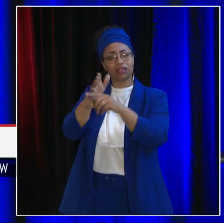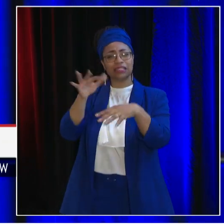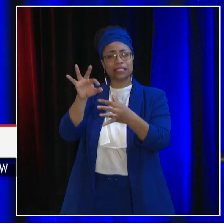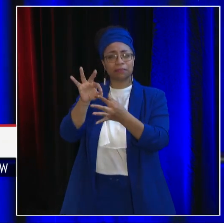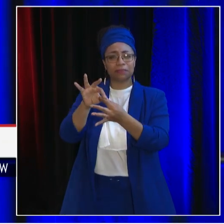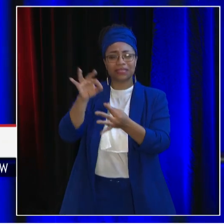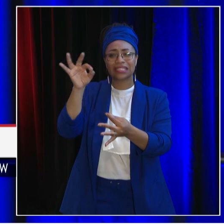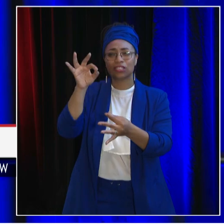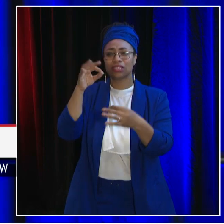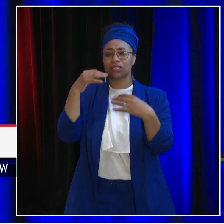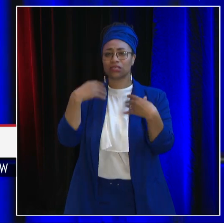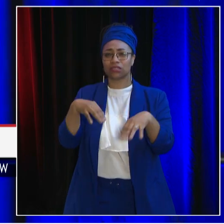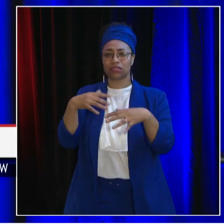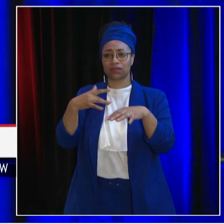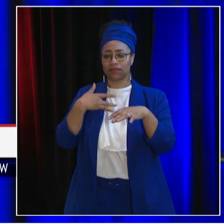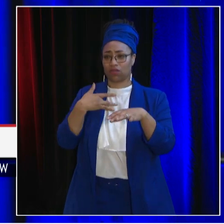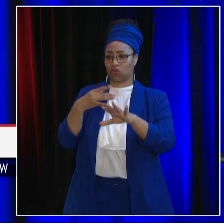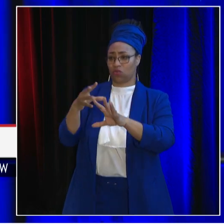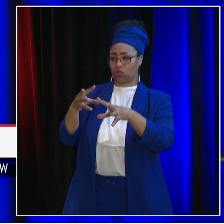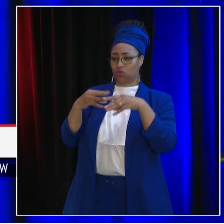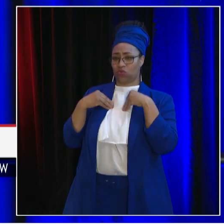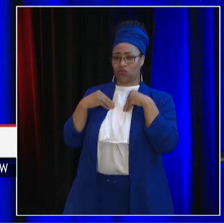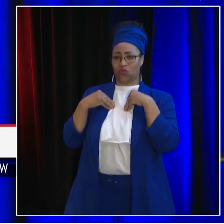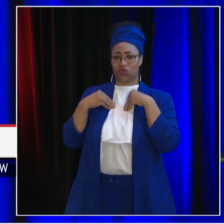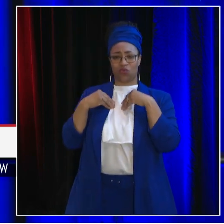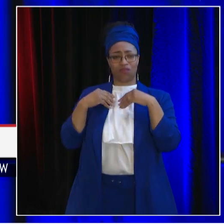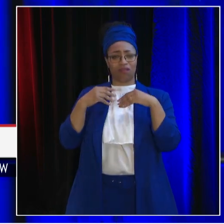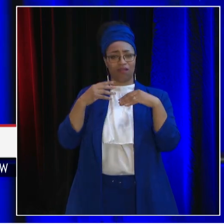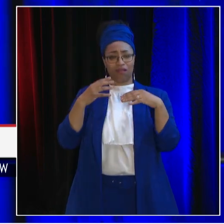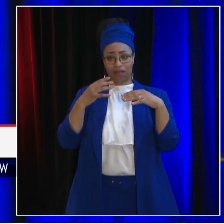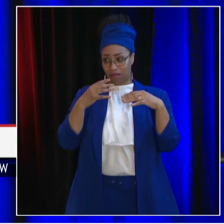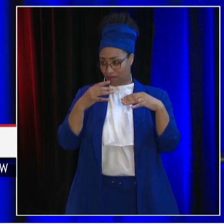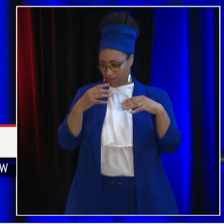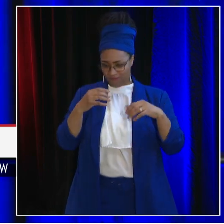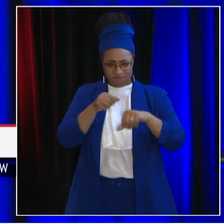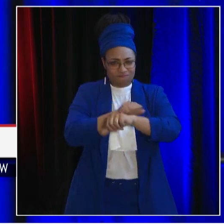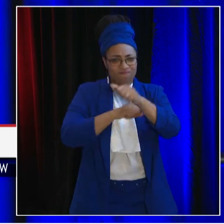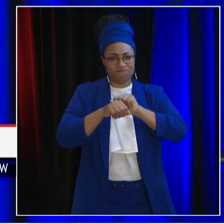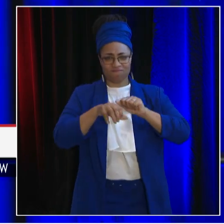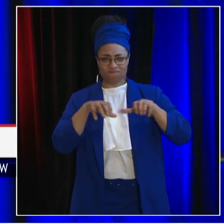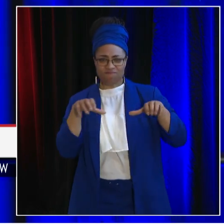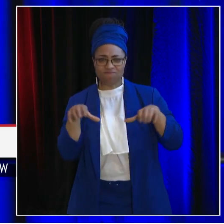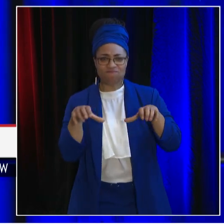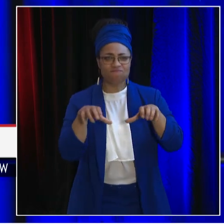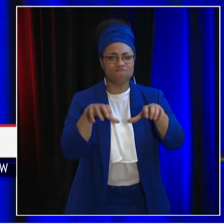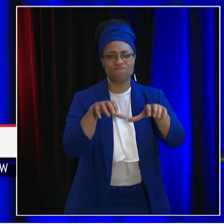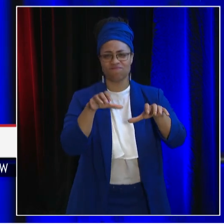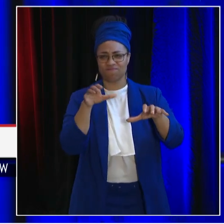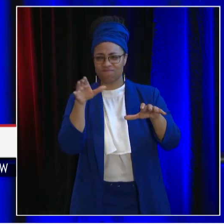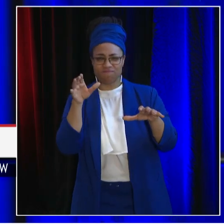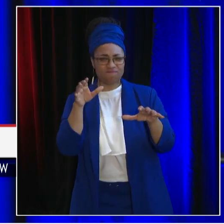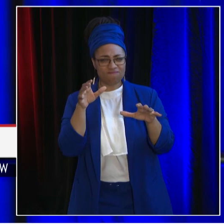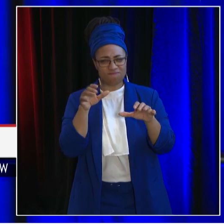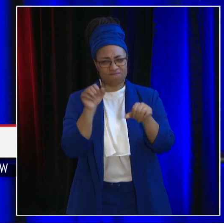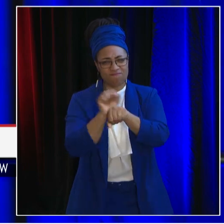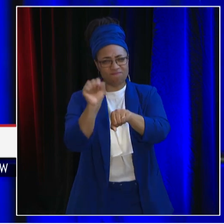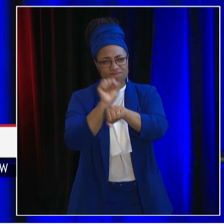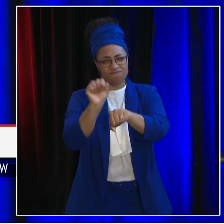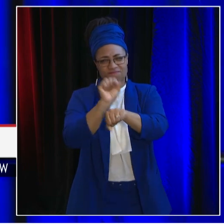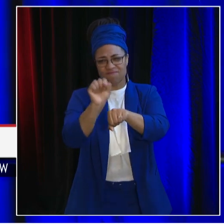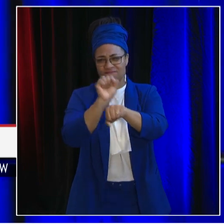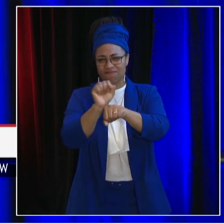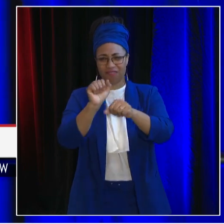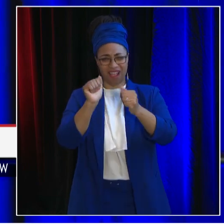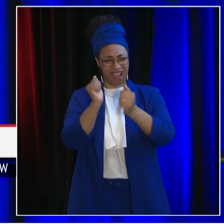be even more bold, resourceful, and courageous in pursuit of everything we deserve as tax-paying